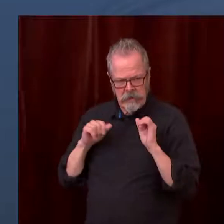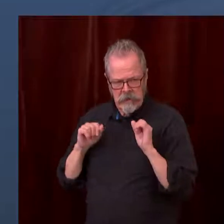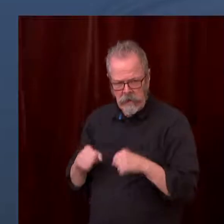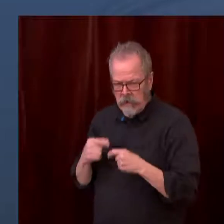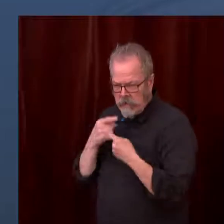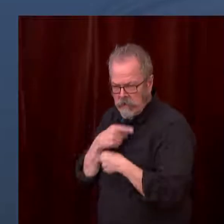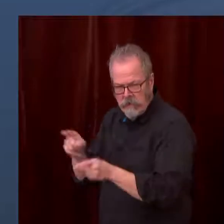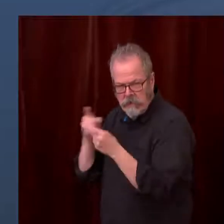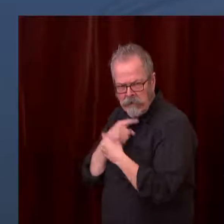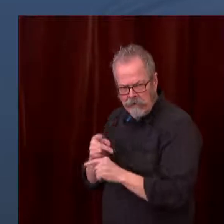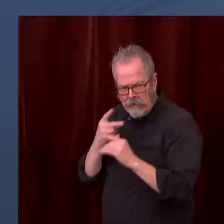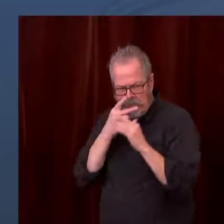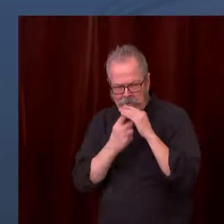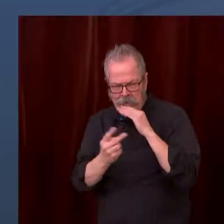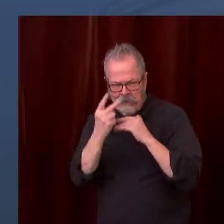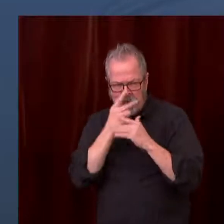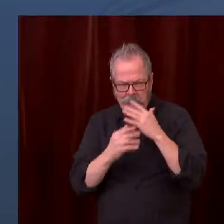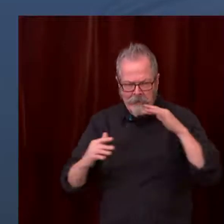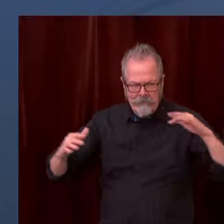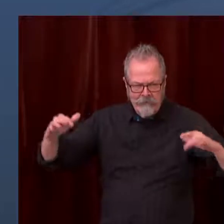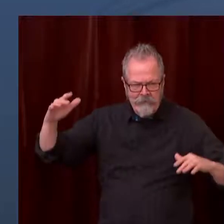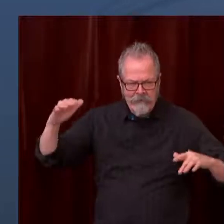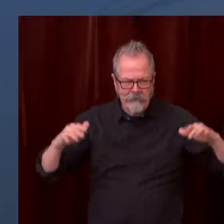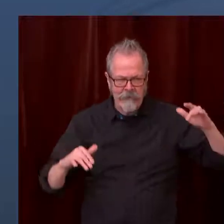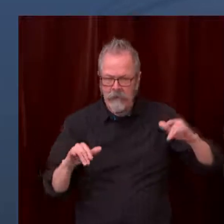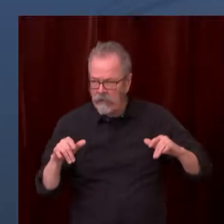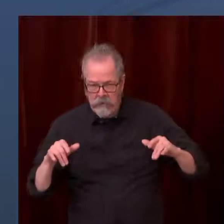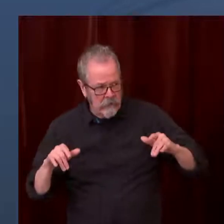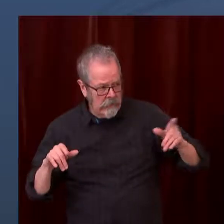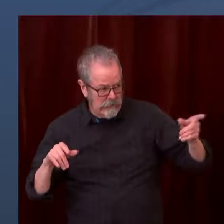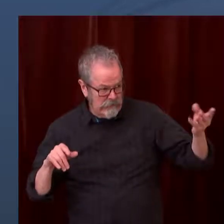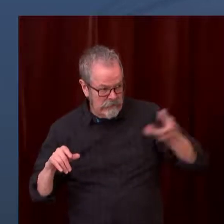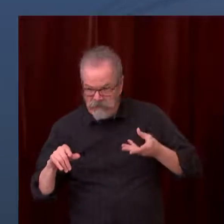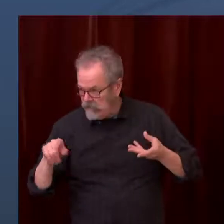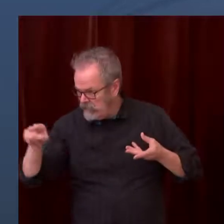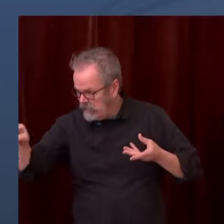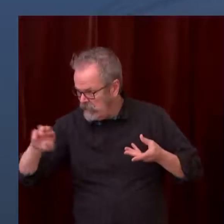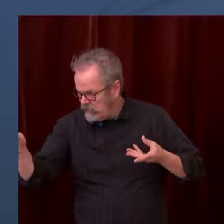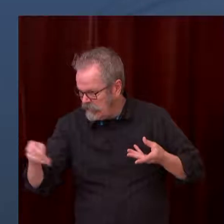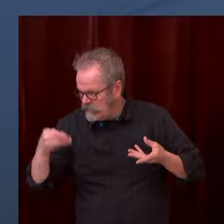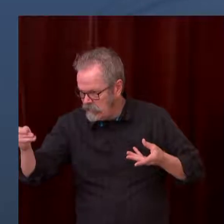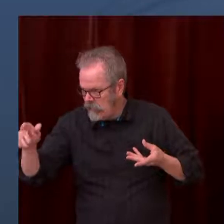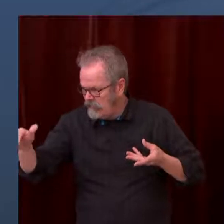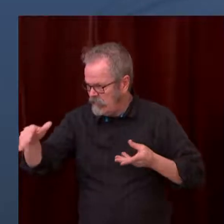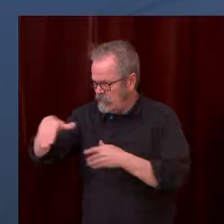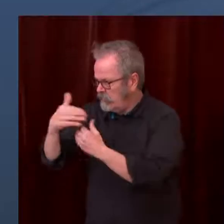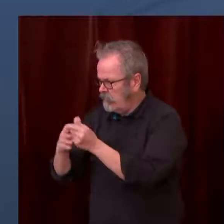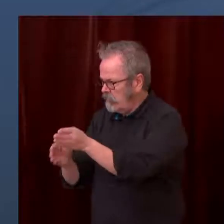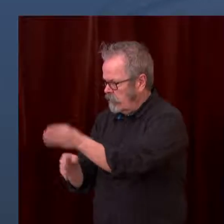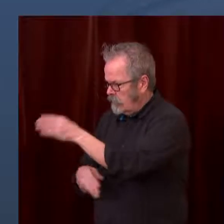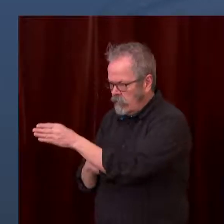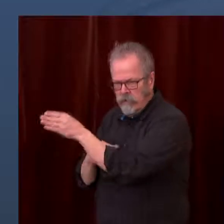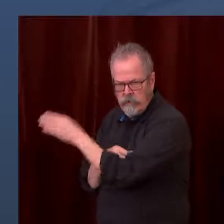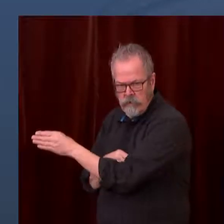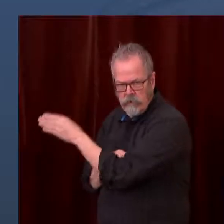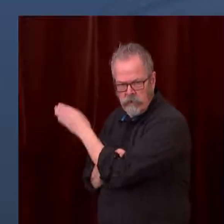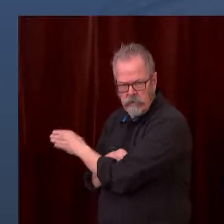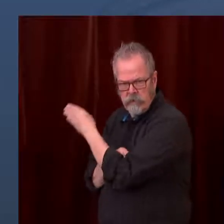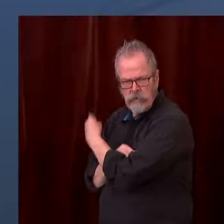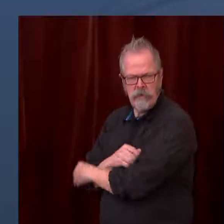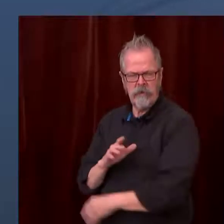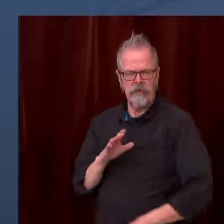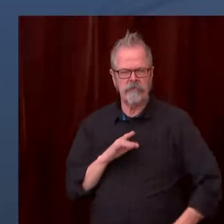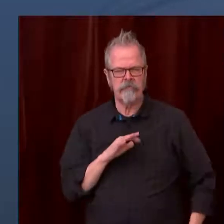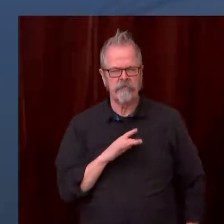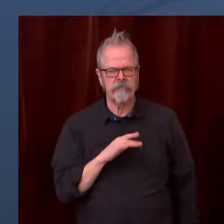moving to 1B2, which are the groupings that you talked about. And I want to just say that it's absolutely critical that as we